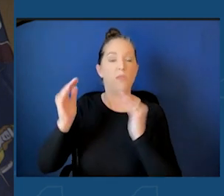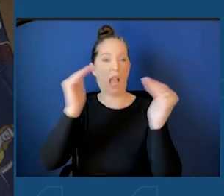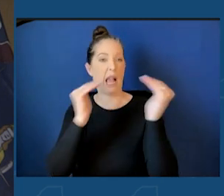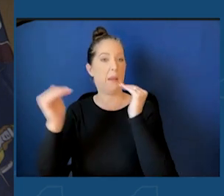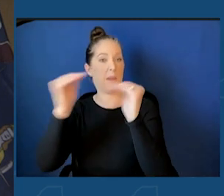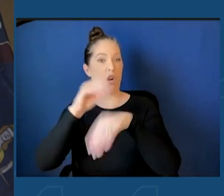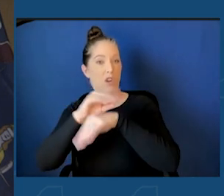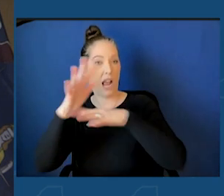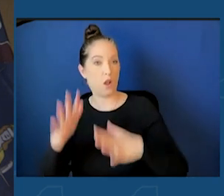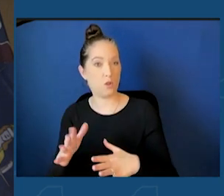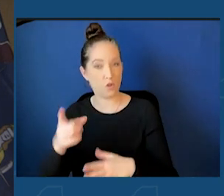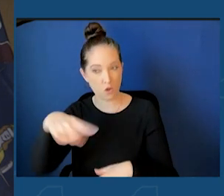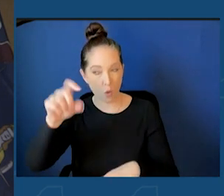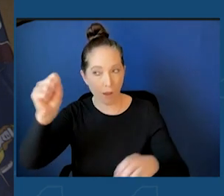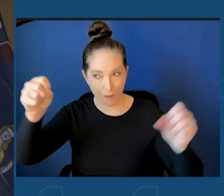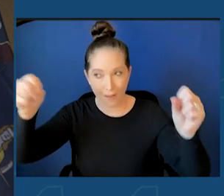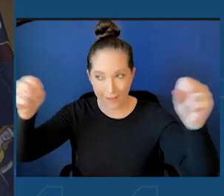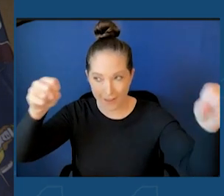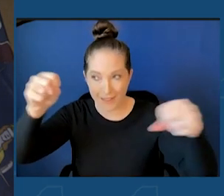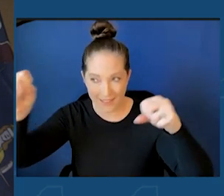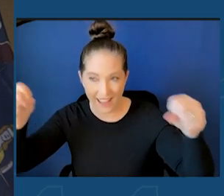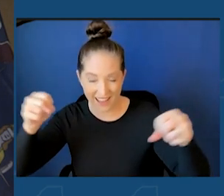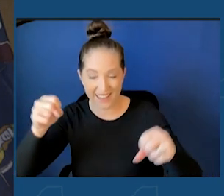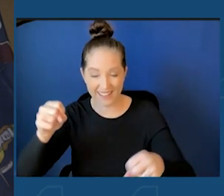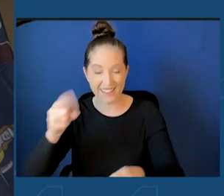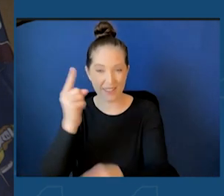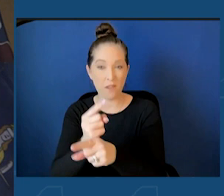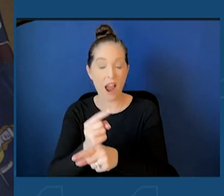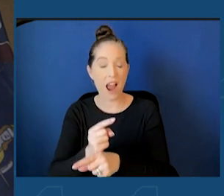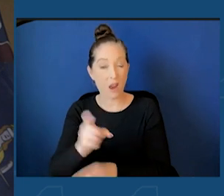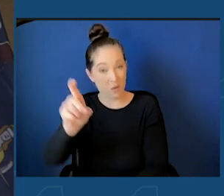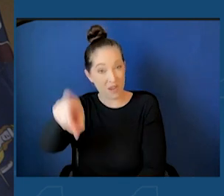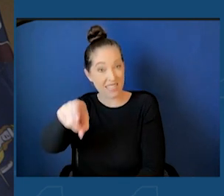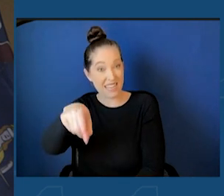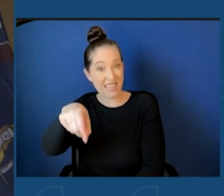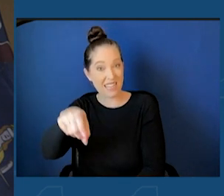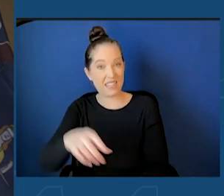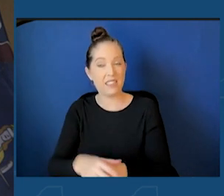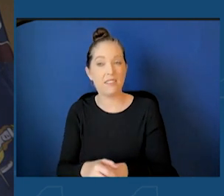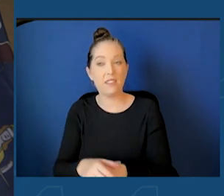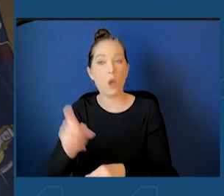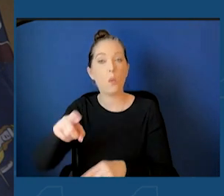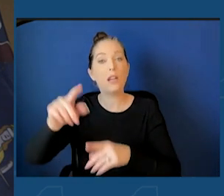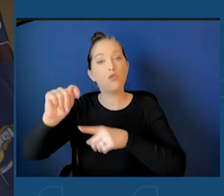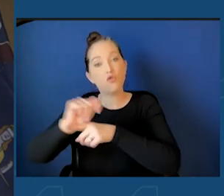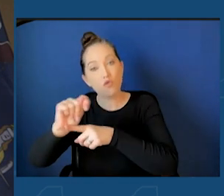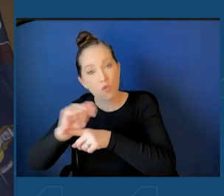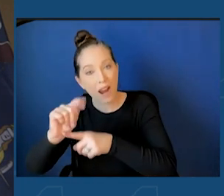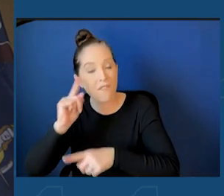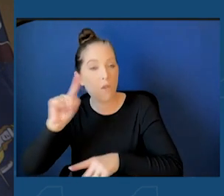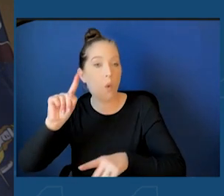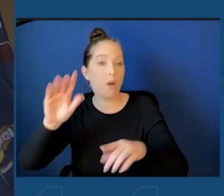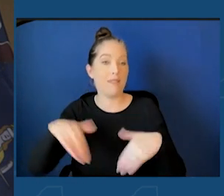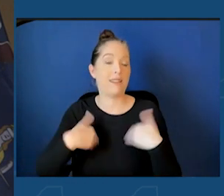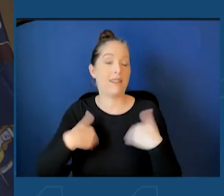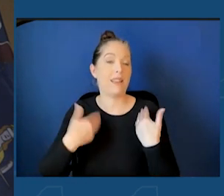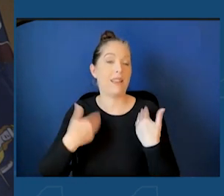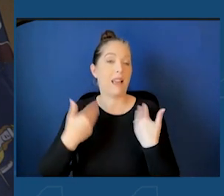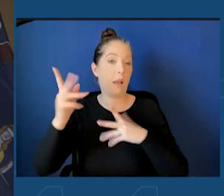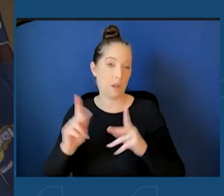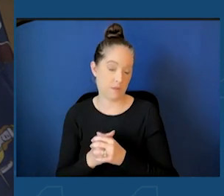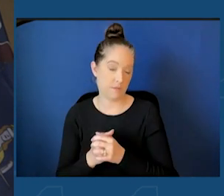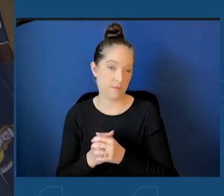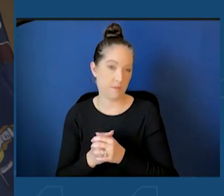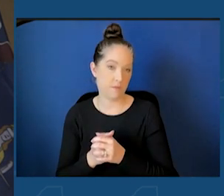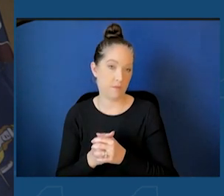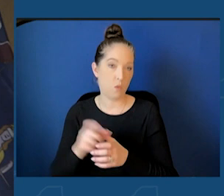your heads, right? This is what we need, is training for our young people. We should talk about who you're going to trust when you're